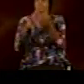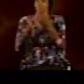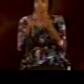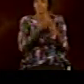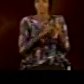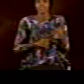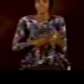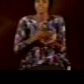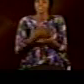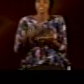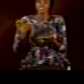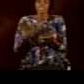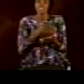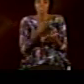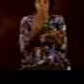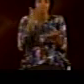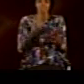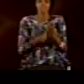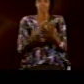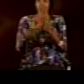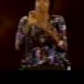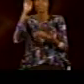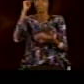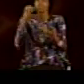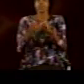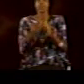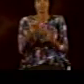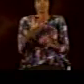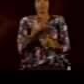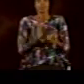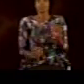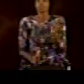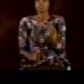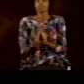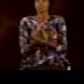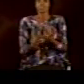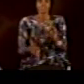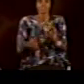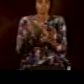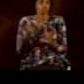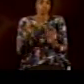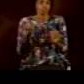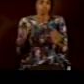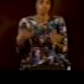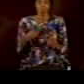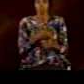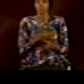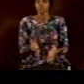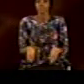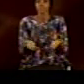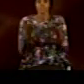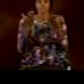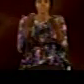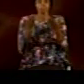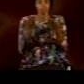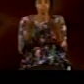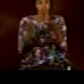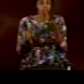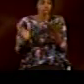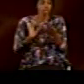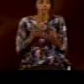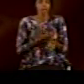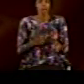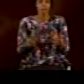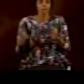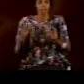praises unto thy name, O Most High. And so we are going to lift our voice and praise